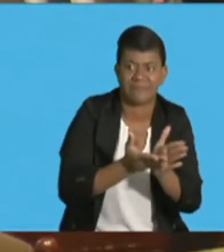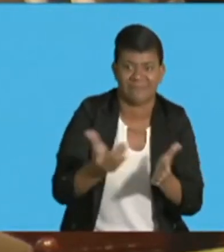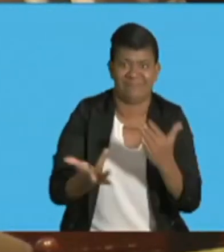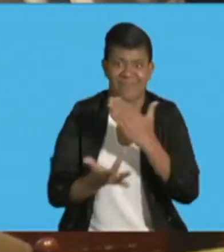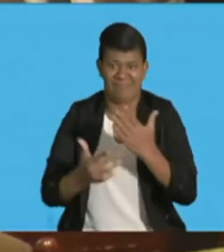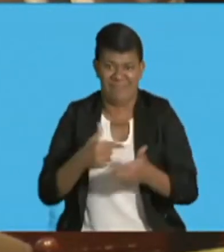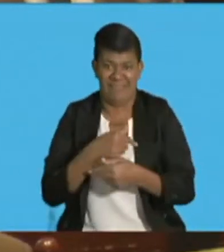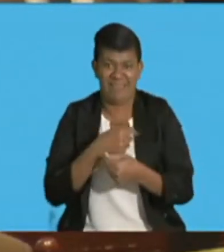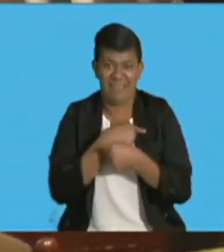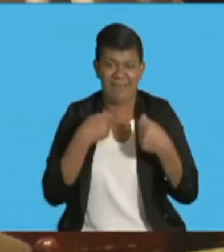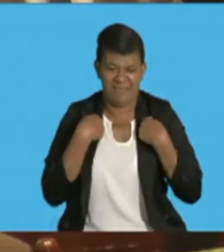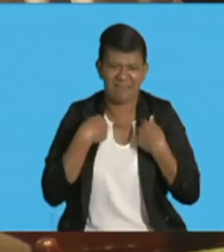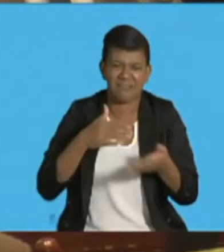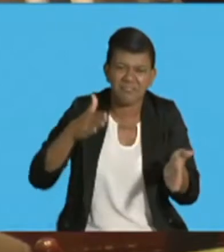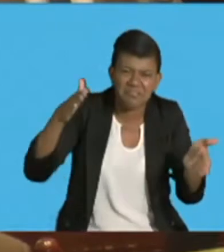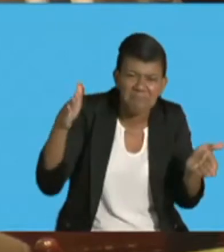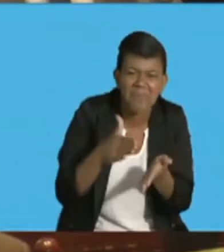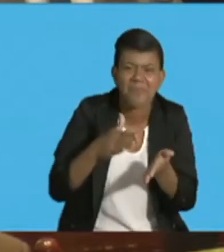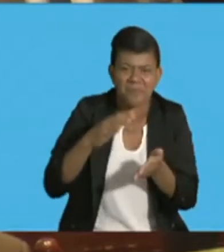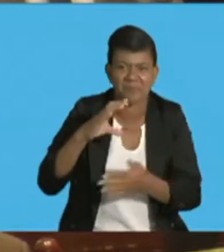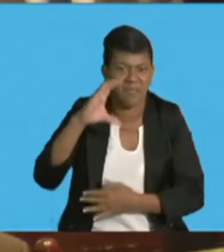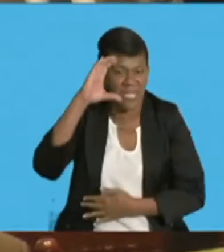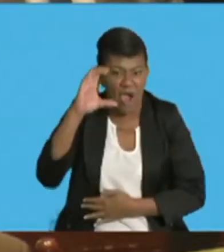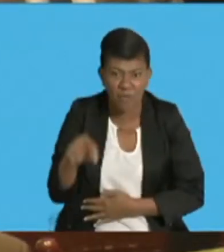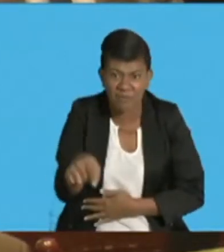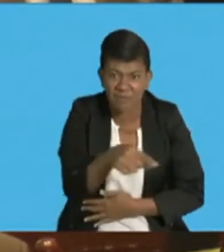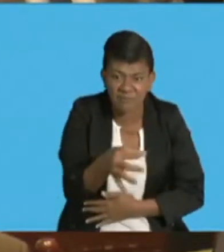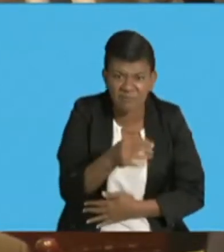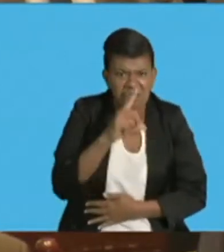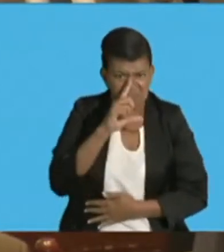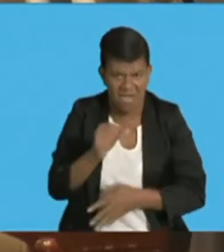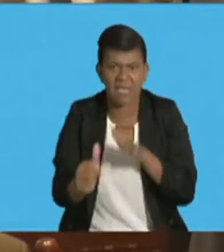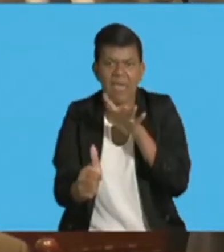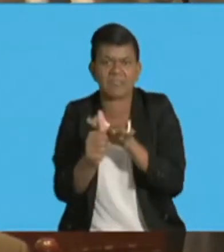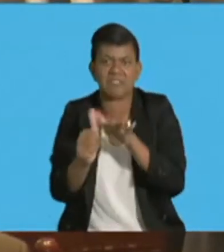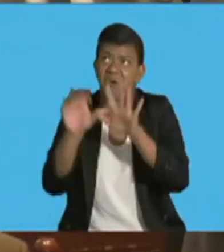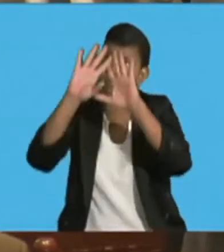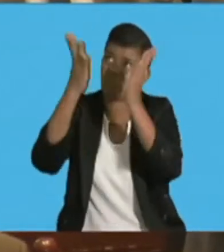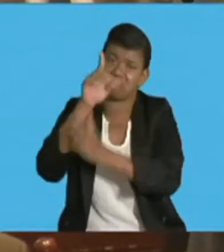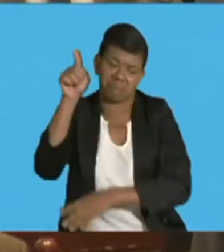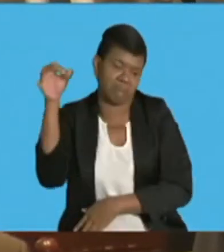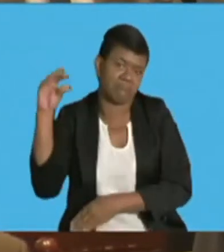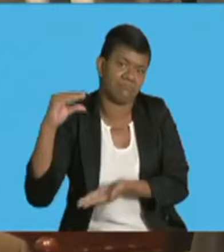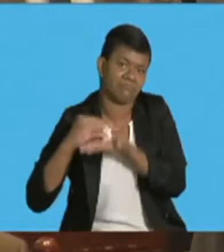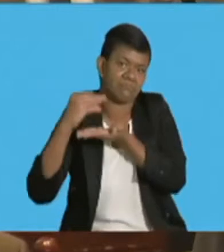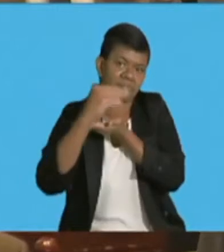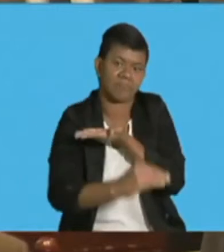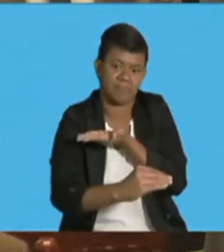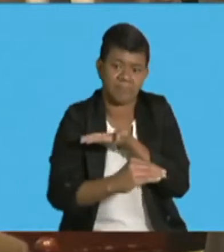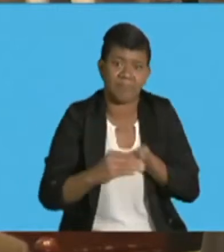multilateral financial resources can also be catered for. Mr. Speaker, sir, needless to say that the cost of our